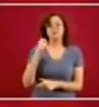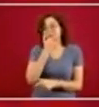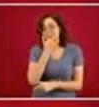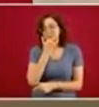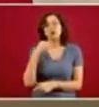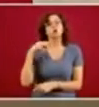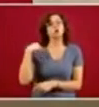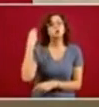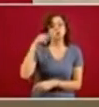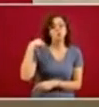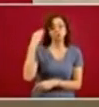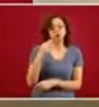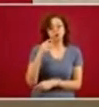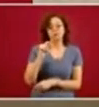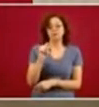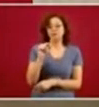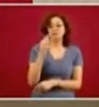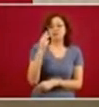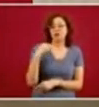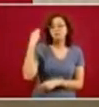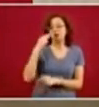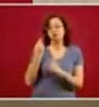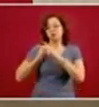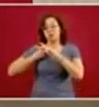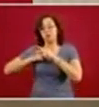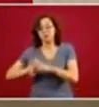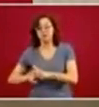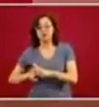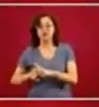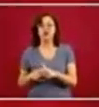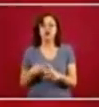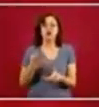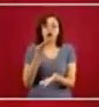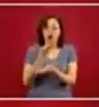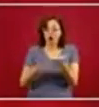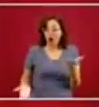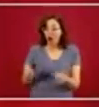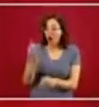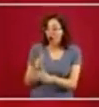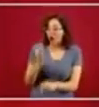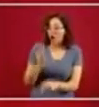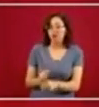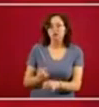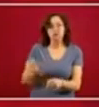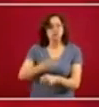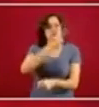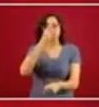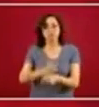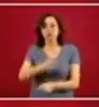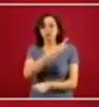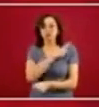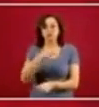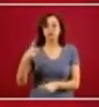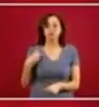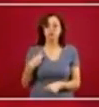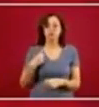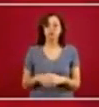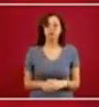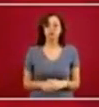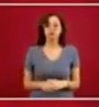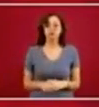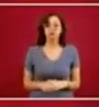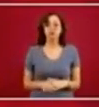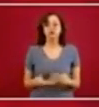since February. They started being implemented on March 23rd, and right now is the moment to